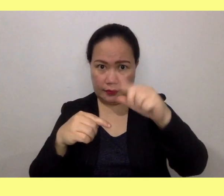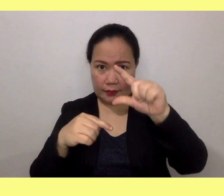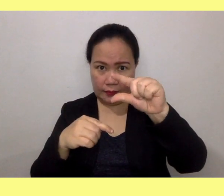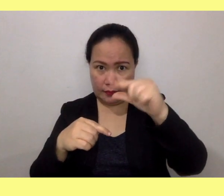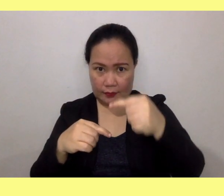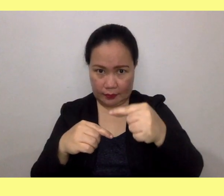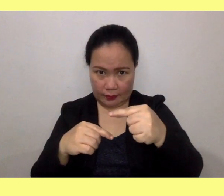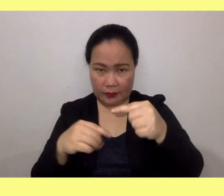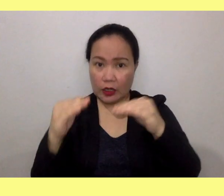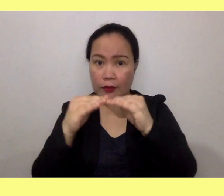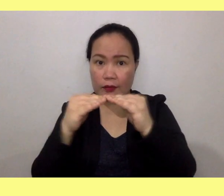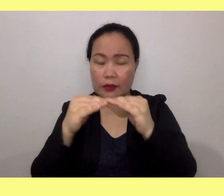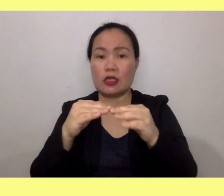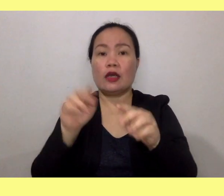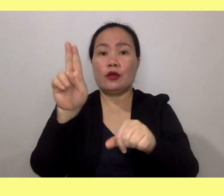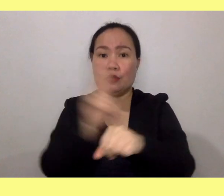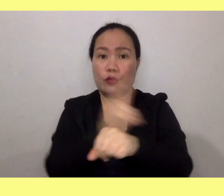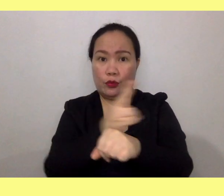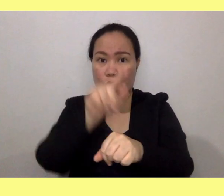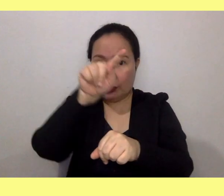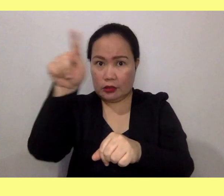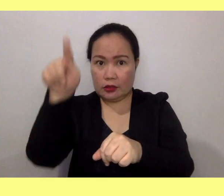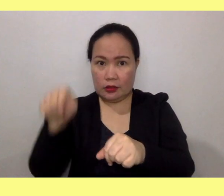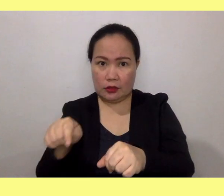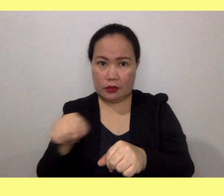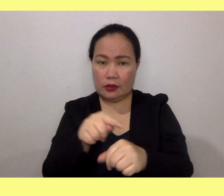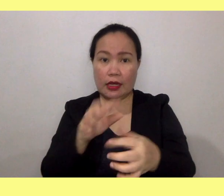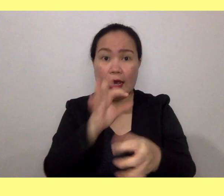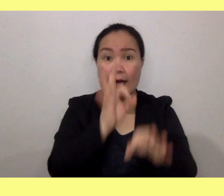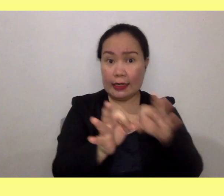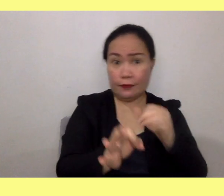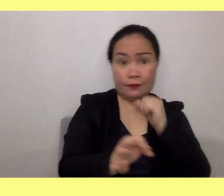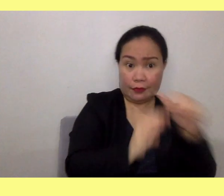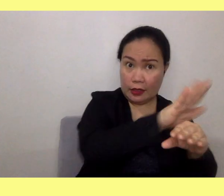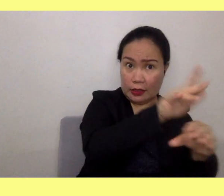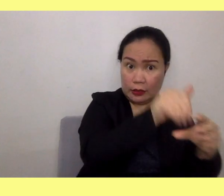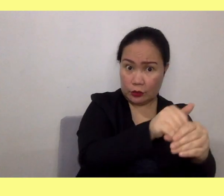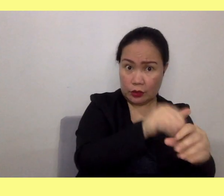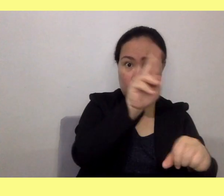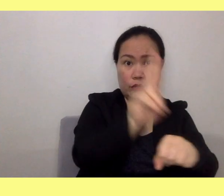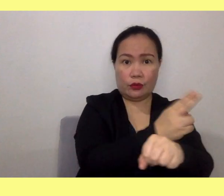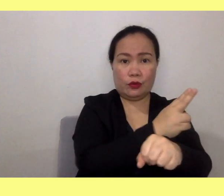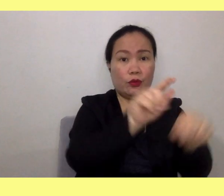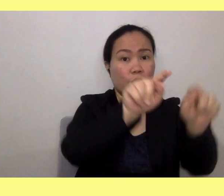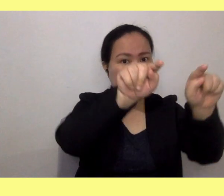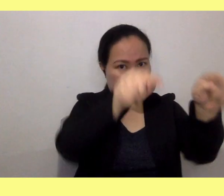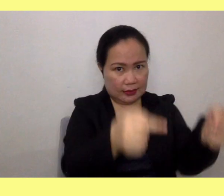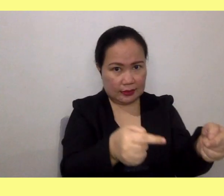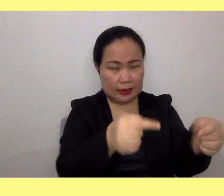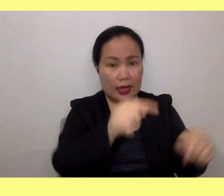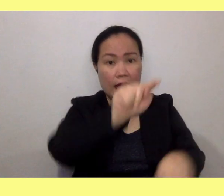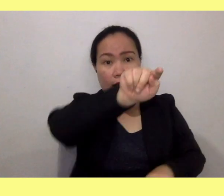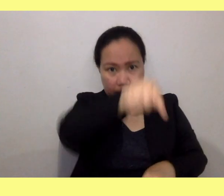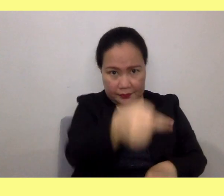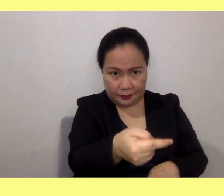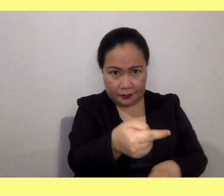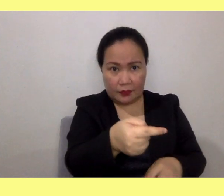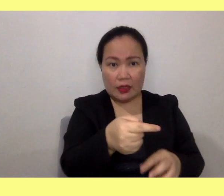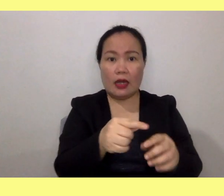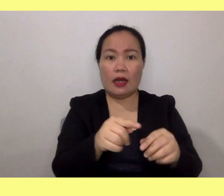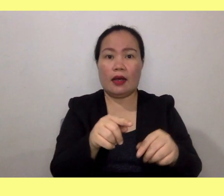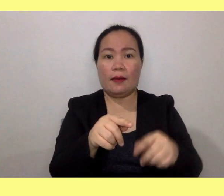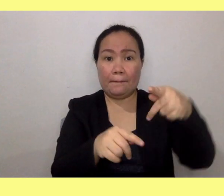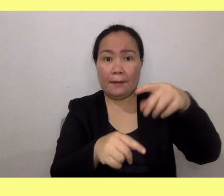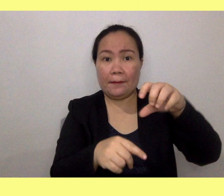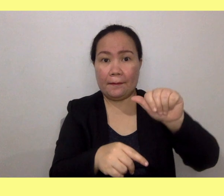kapag hindi siya kasama, you're gonna use a parenthesis. If the answer is included or part of the solution,